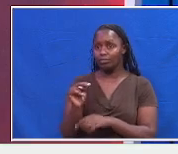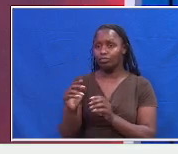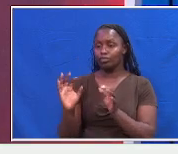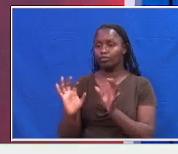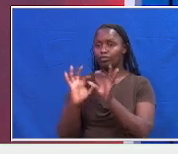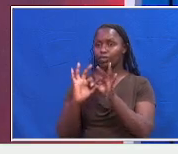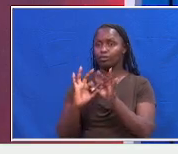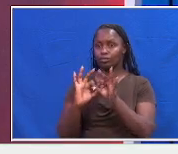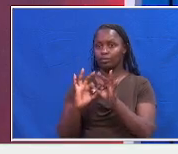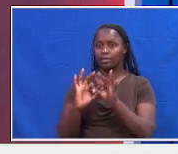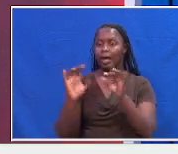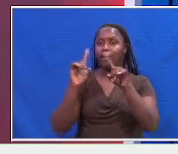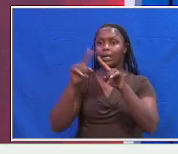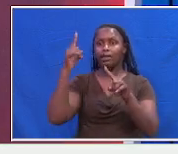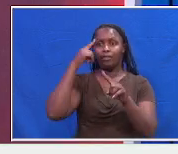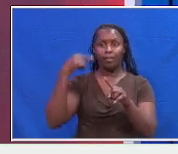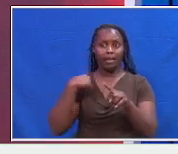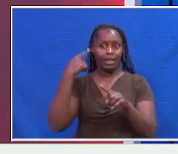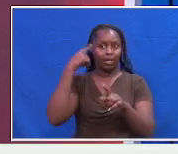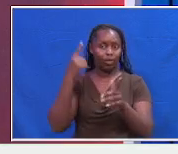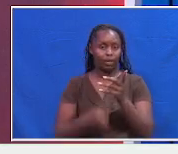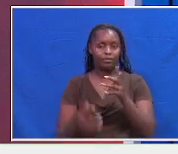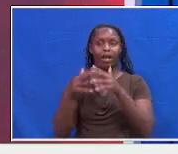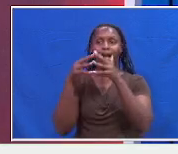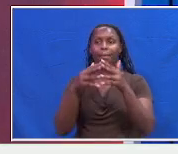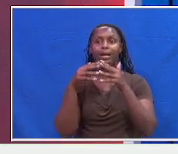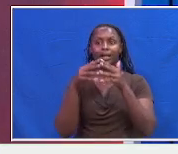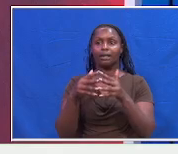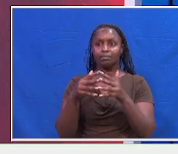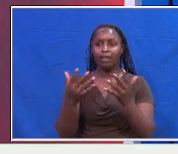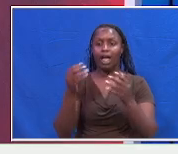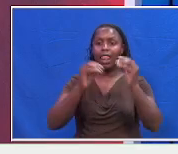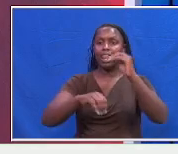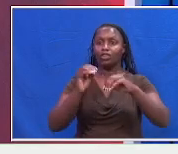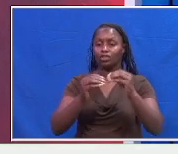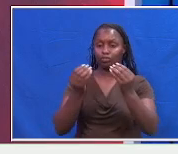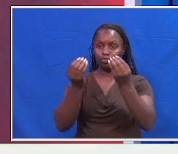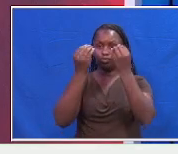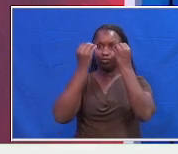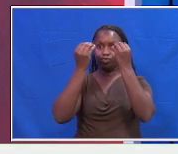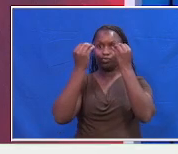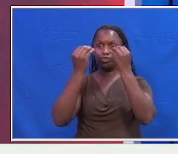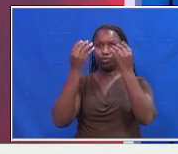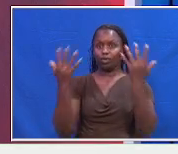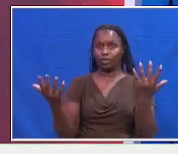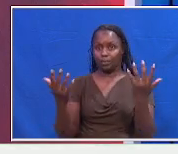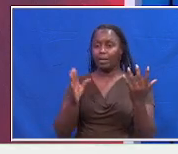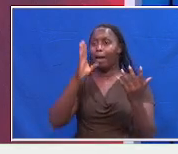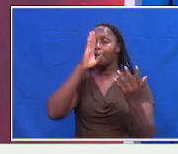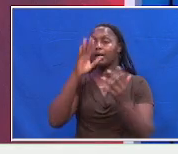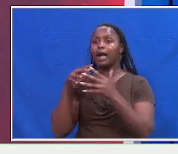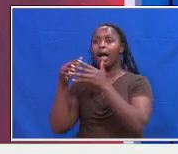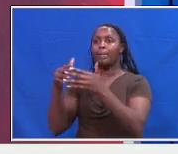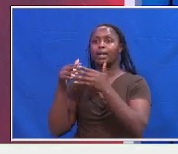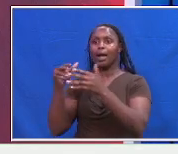nutshell, the American election for once has taught us that just being Western does not necessarily make